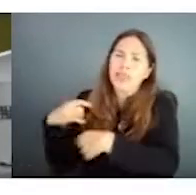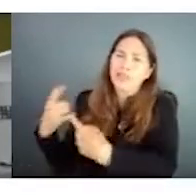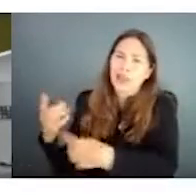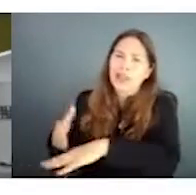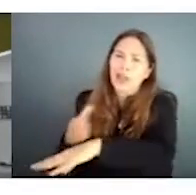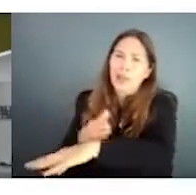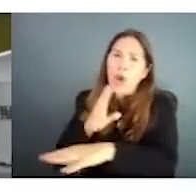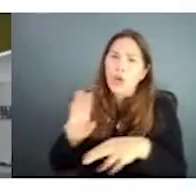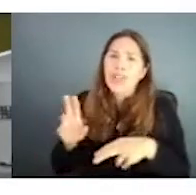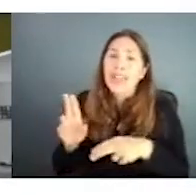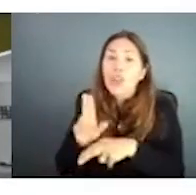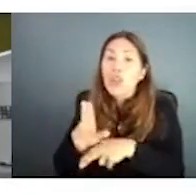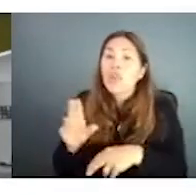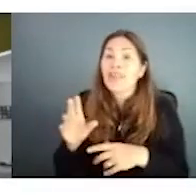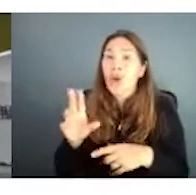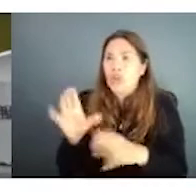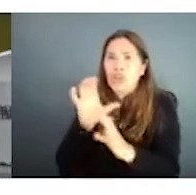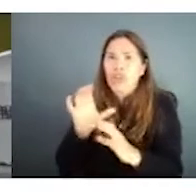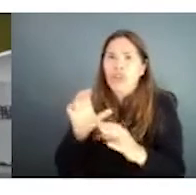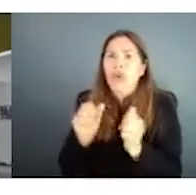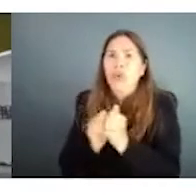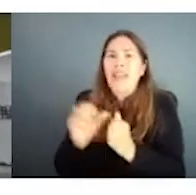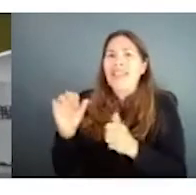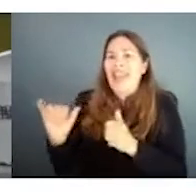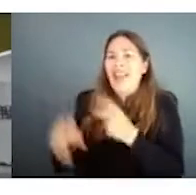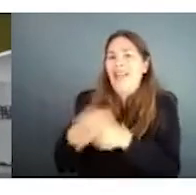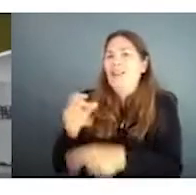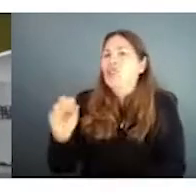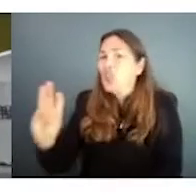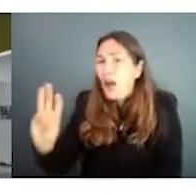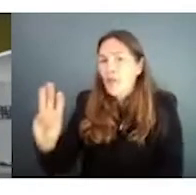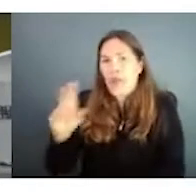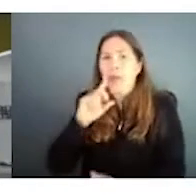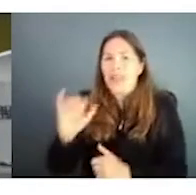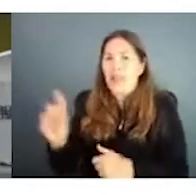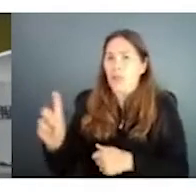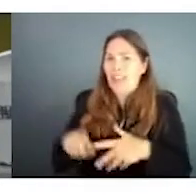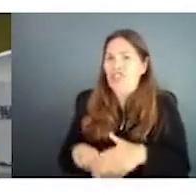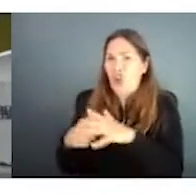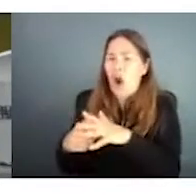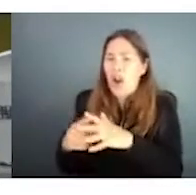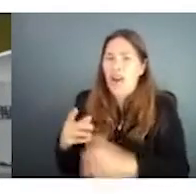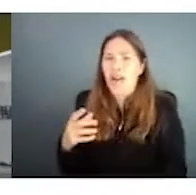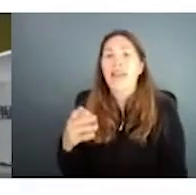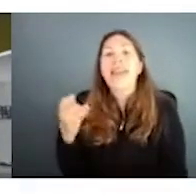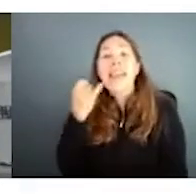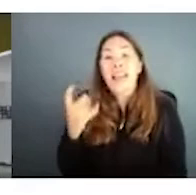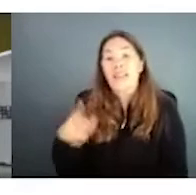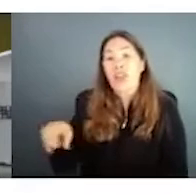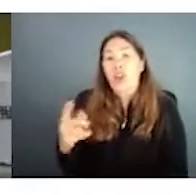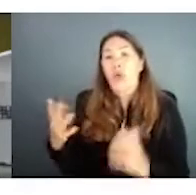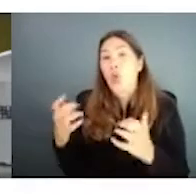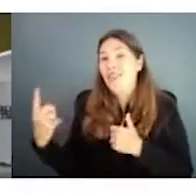by software and find some other great resources. But that's where it started. If you want